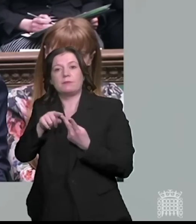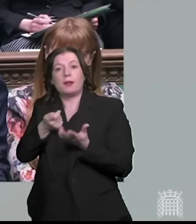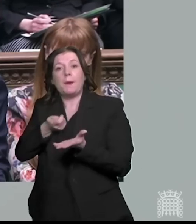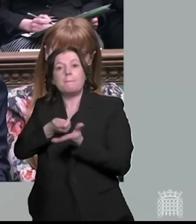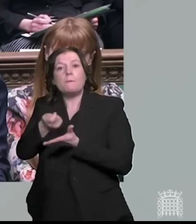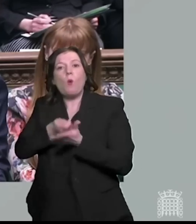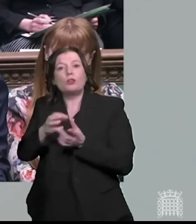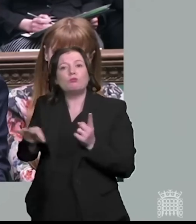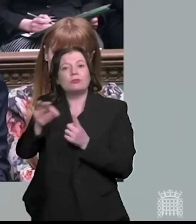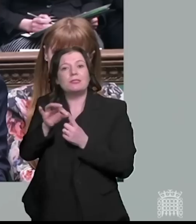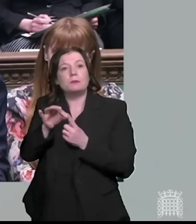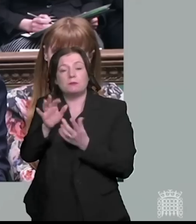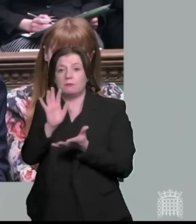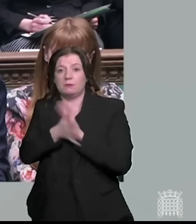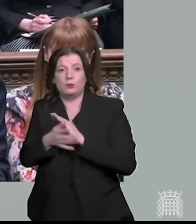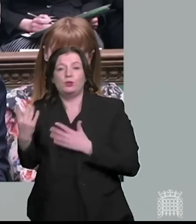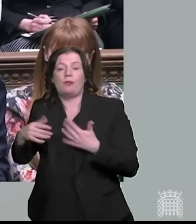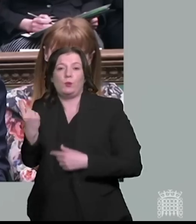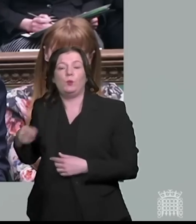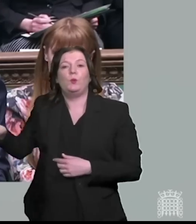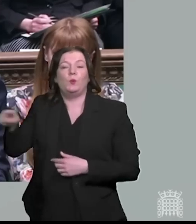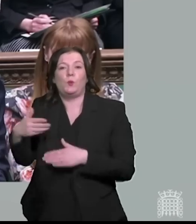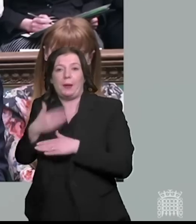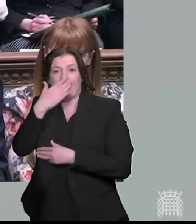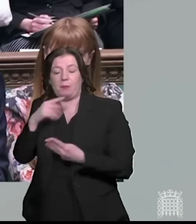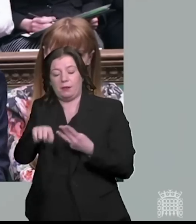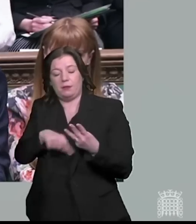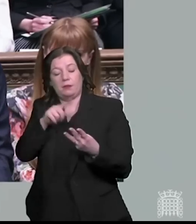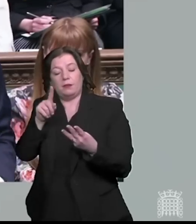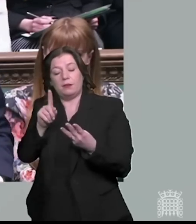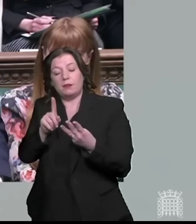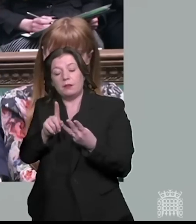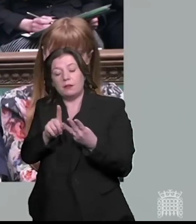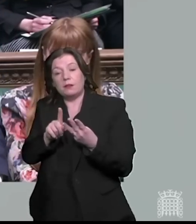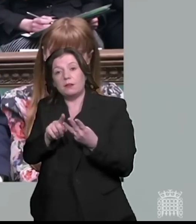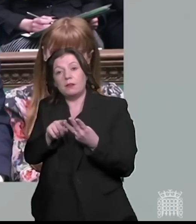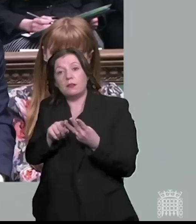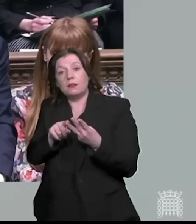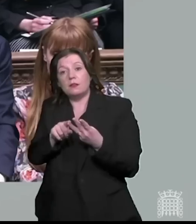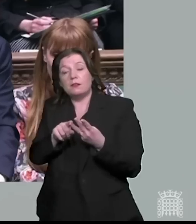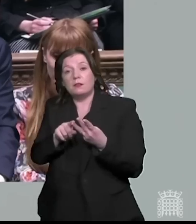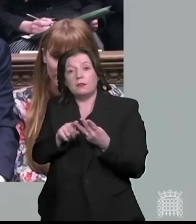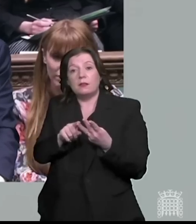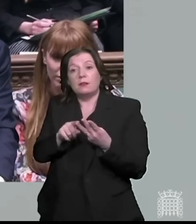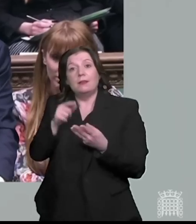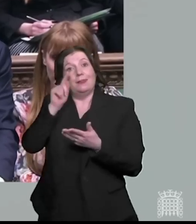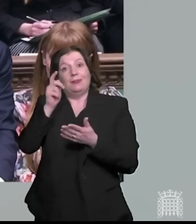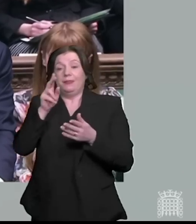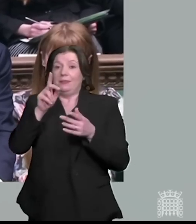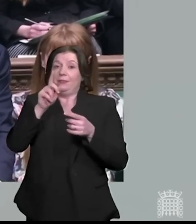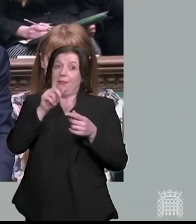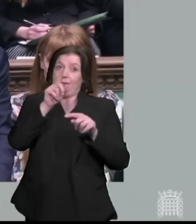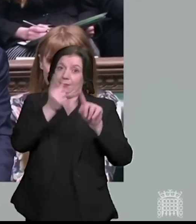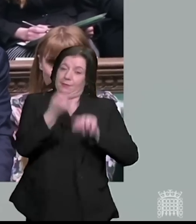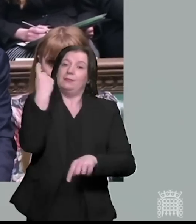mortgage premium, paid for by working people, the opportunities still missed for a proper windfall tax,